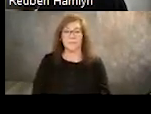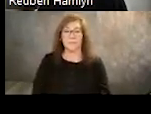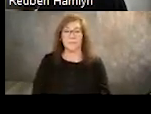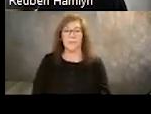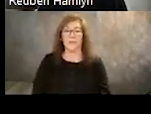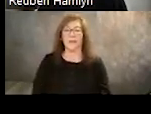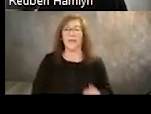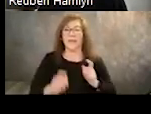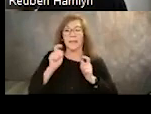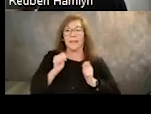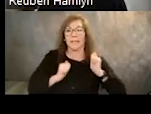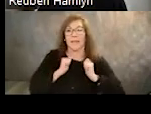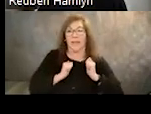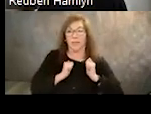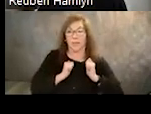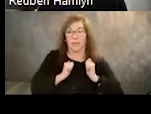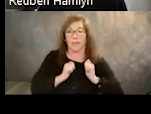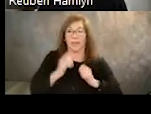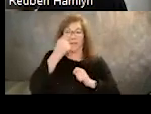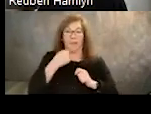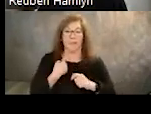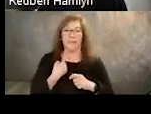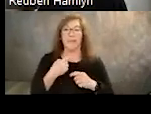It's an actor's face deepfaked over mine.